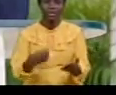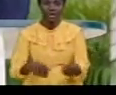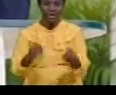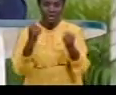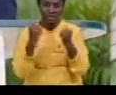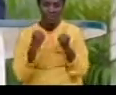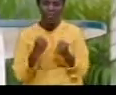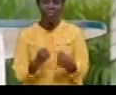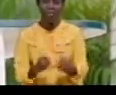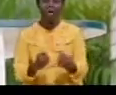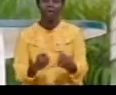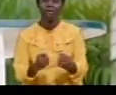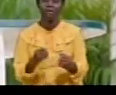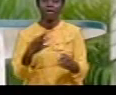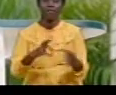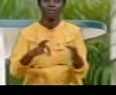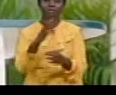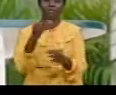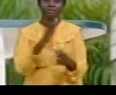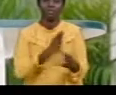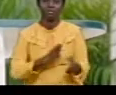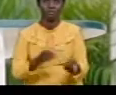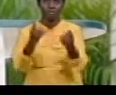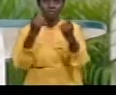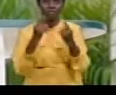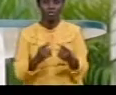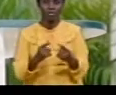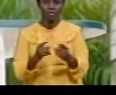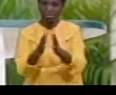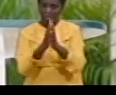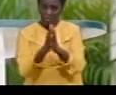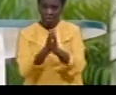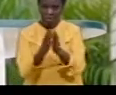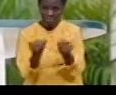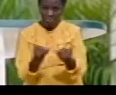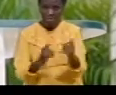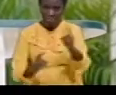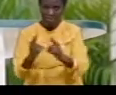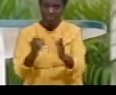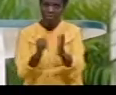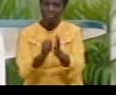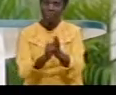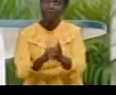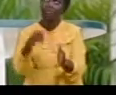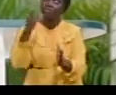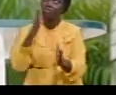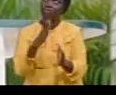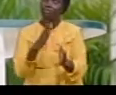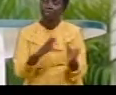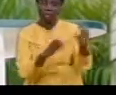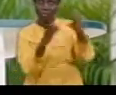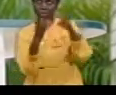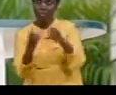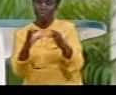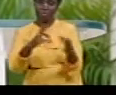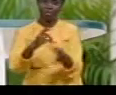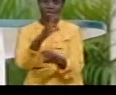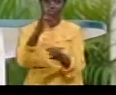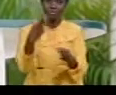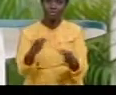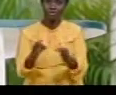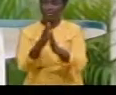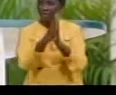Jesus' name. Let's pray, Lord, pour the spirit of prayer again upon families, upon